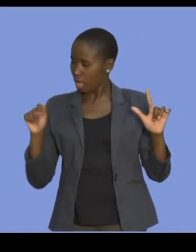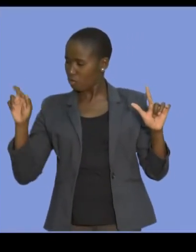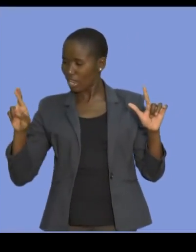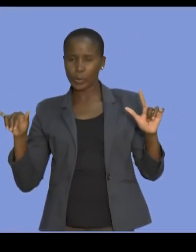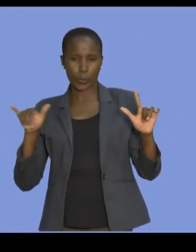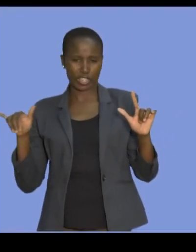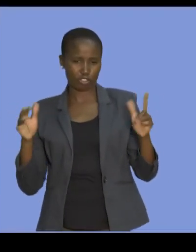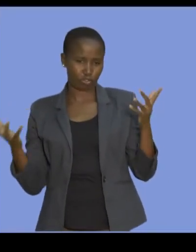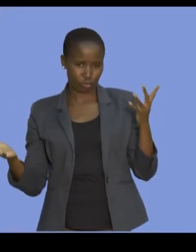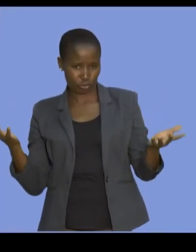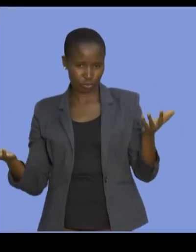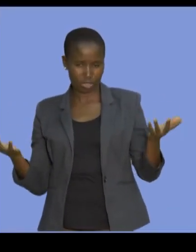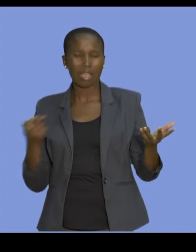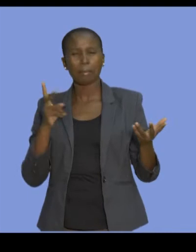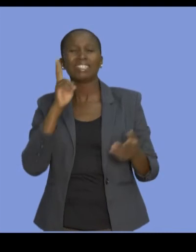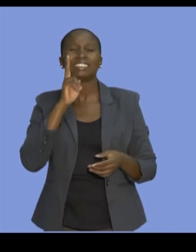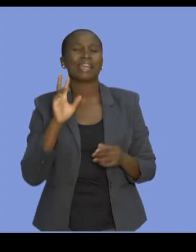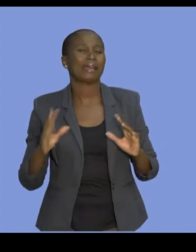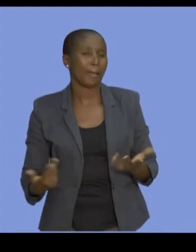How do we see that?